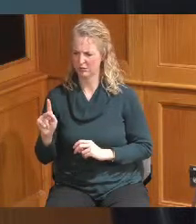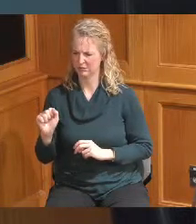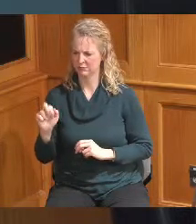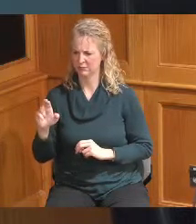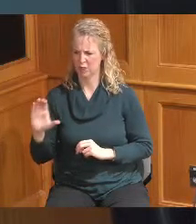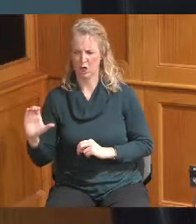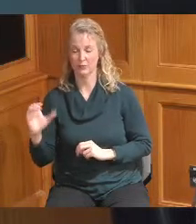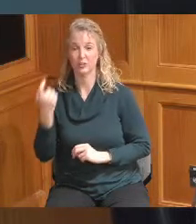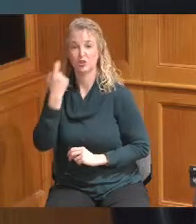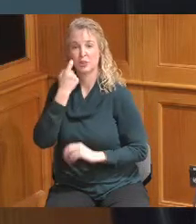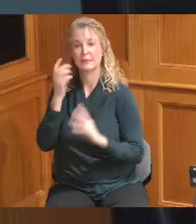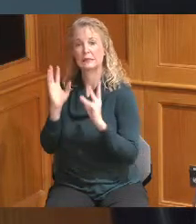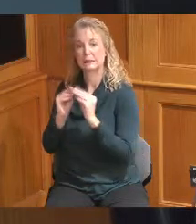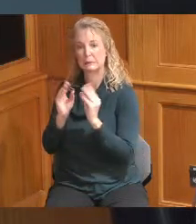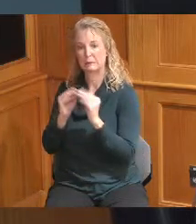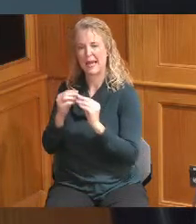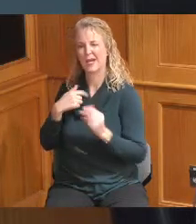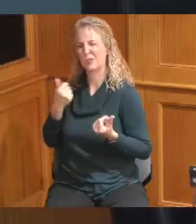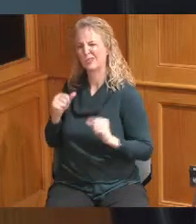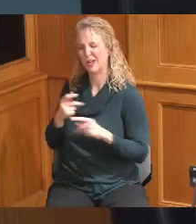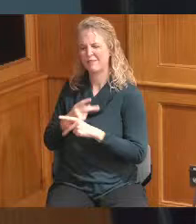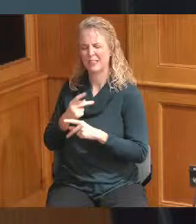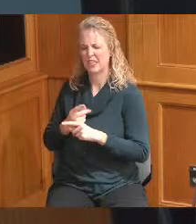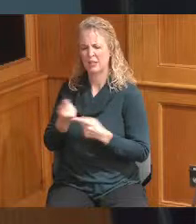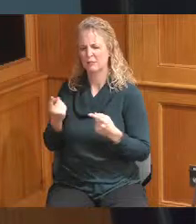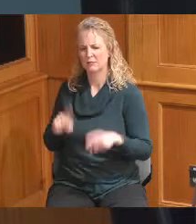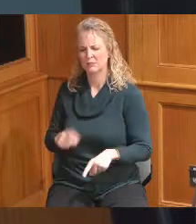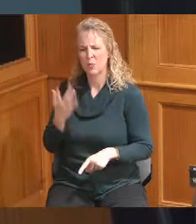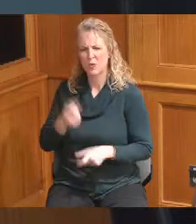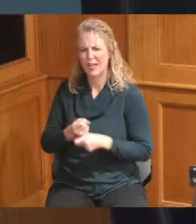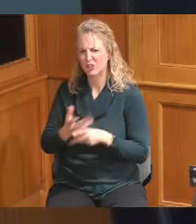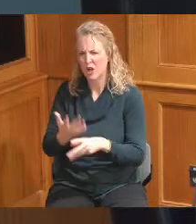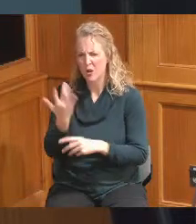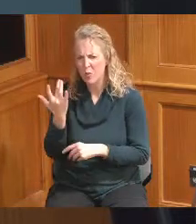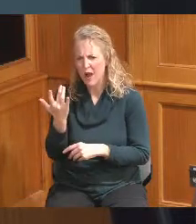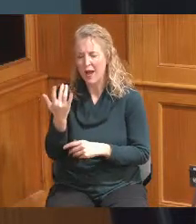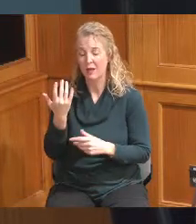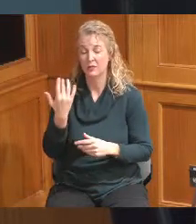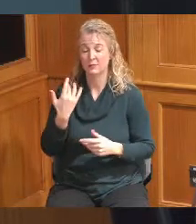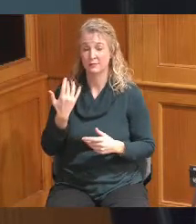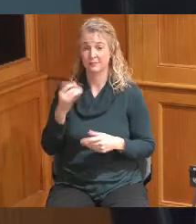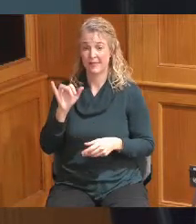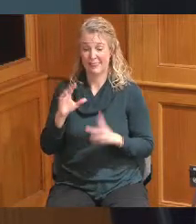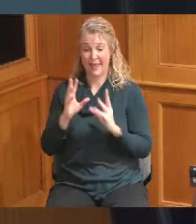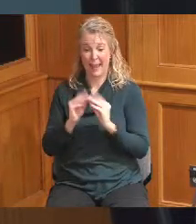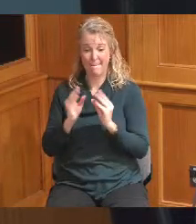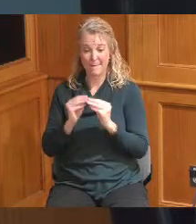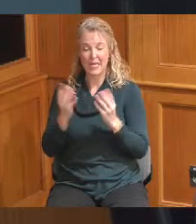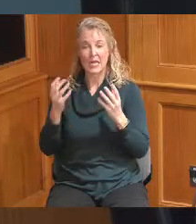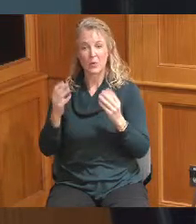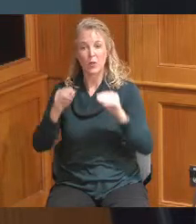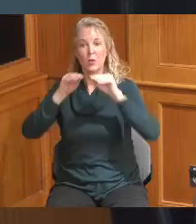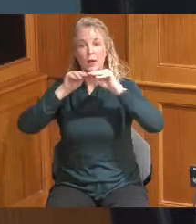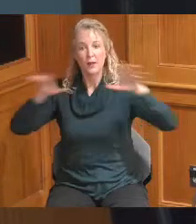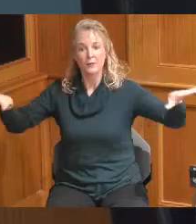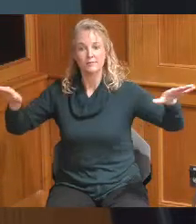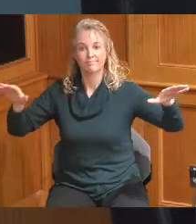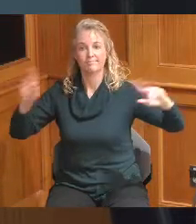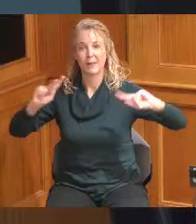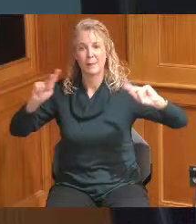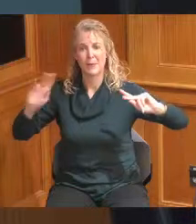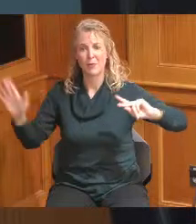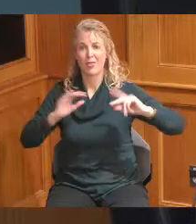talking about what we think might be going on, all for the purpose of trying to get information out to the community to save